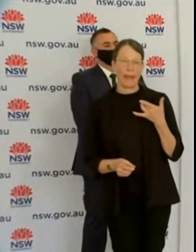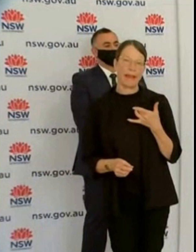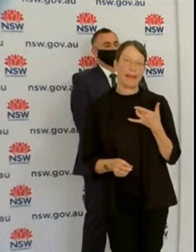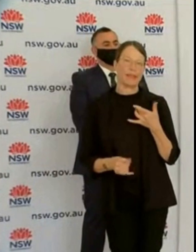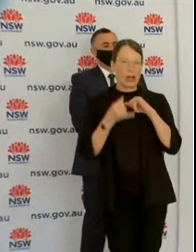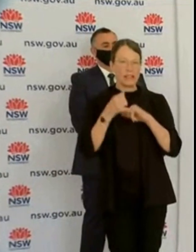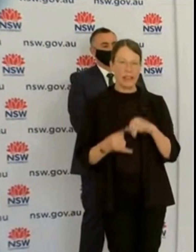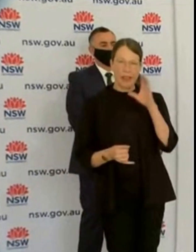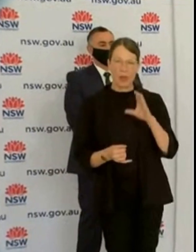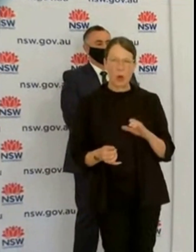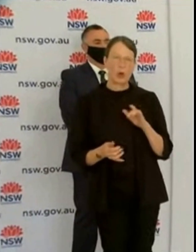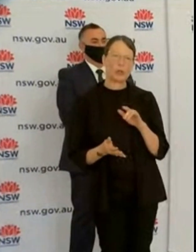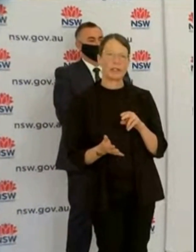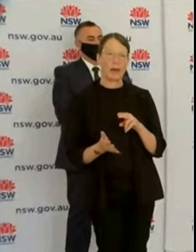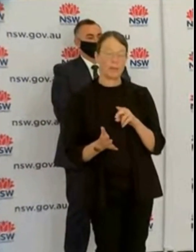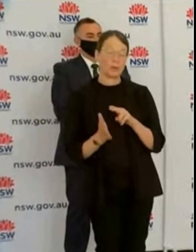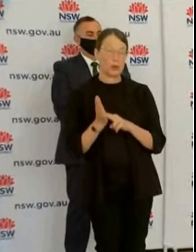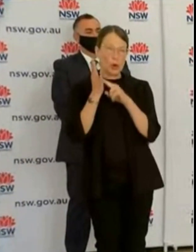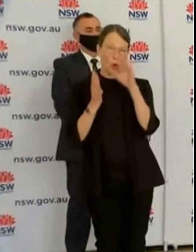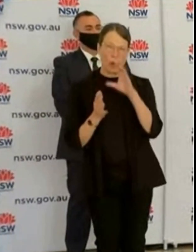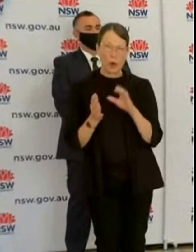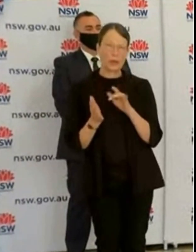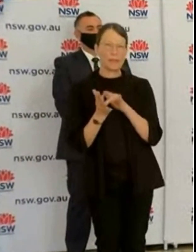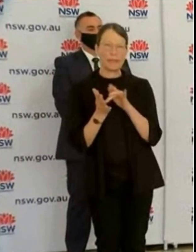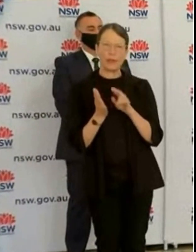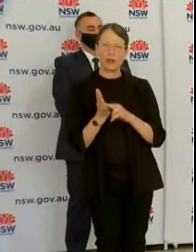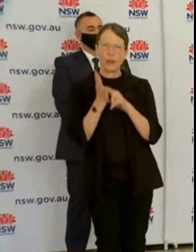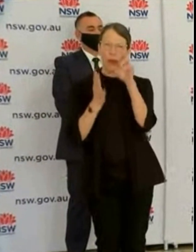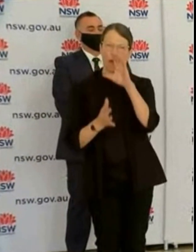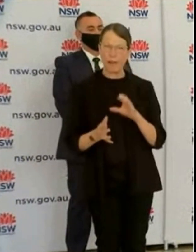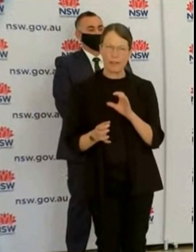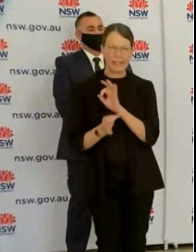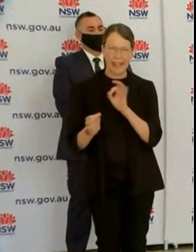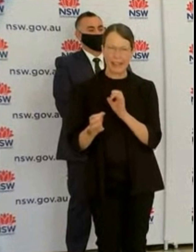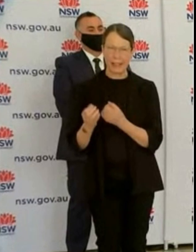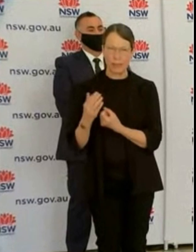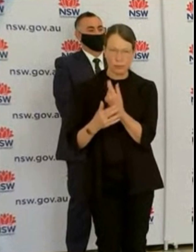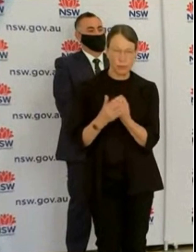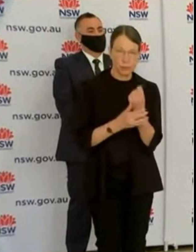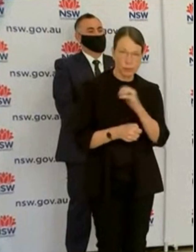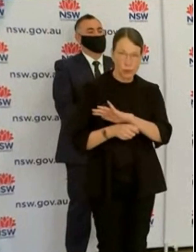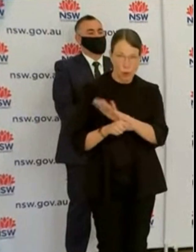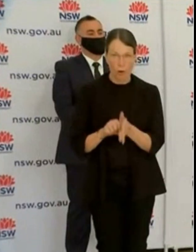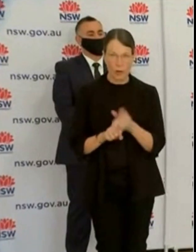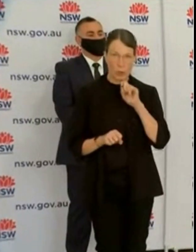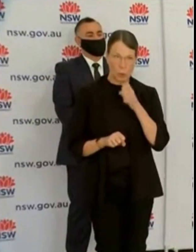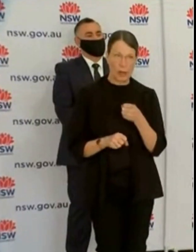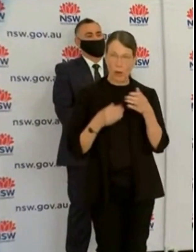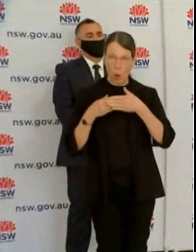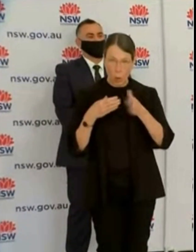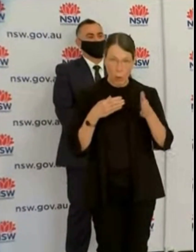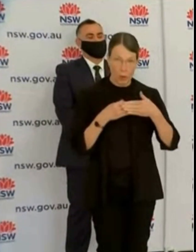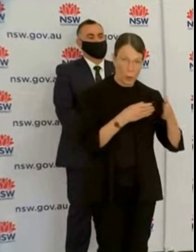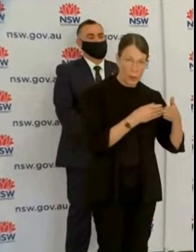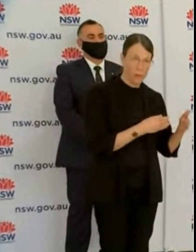this weekend? Well, that's why we have to go to the health advice, and their decisions we'll be taking. Obviously, we review those